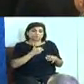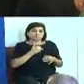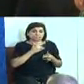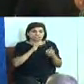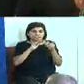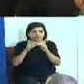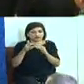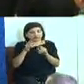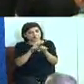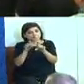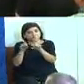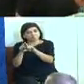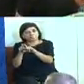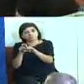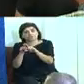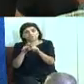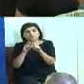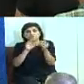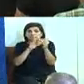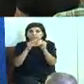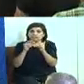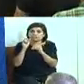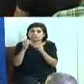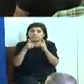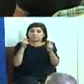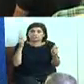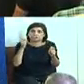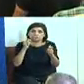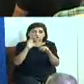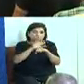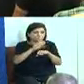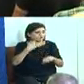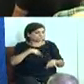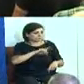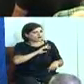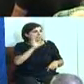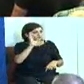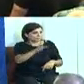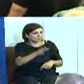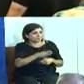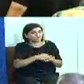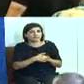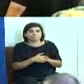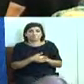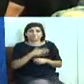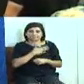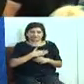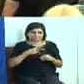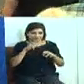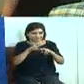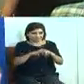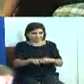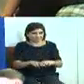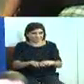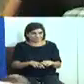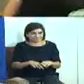the community of the greater church? We will. Please be seated.